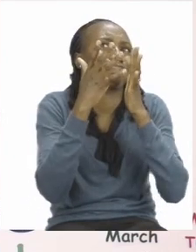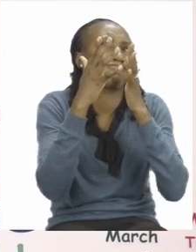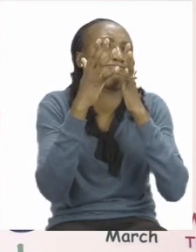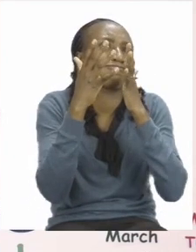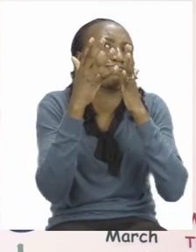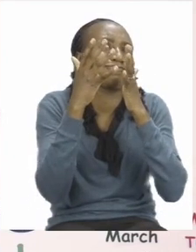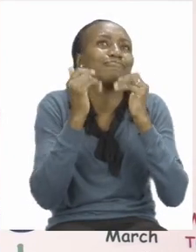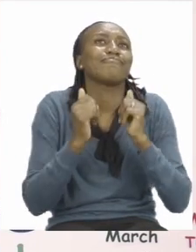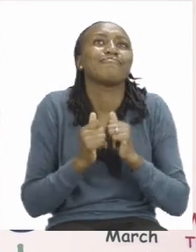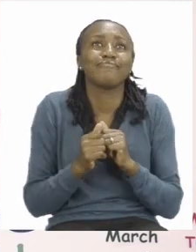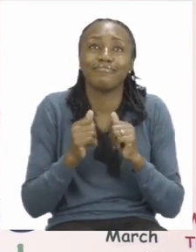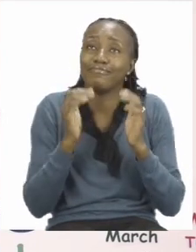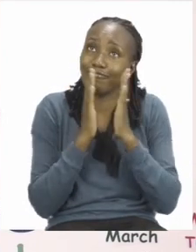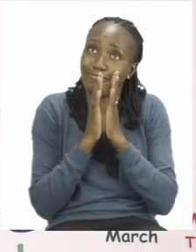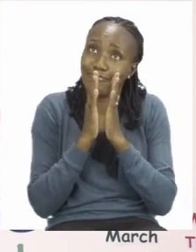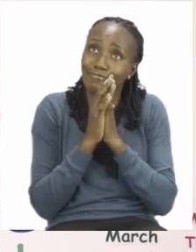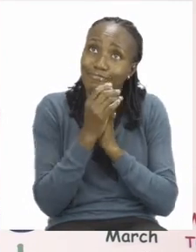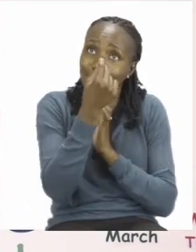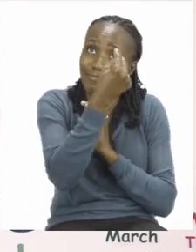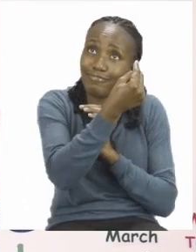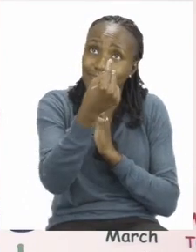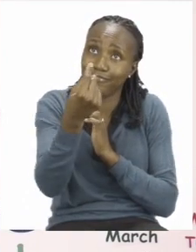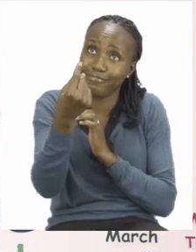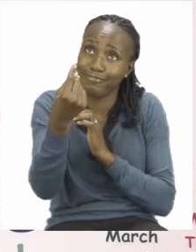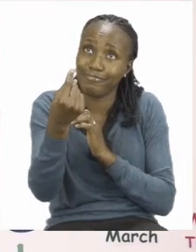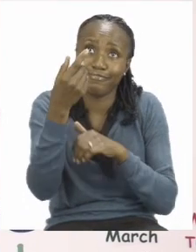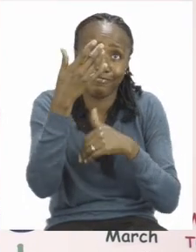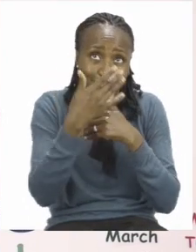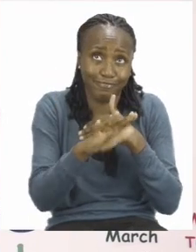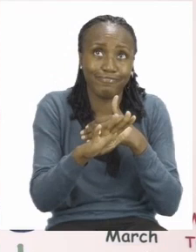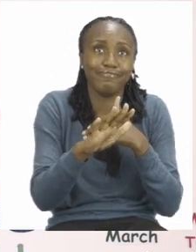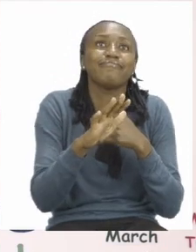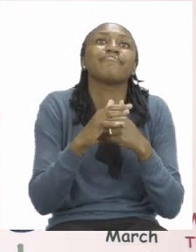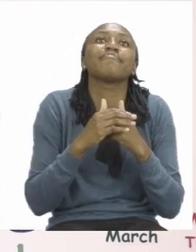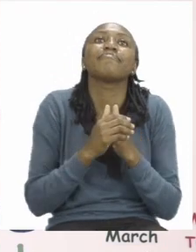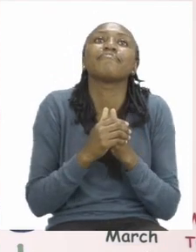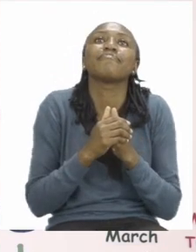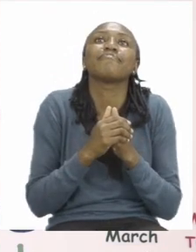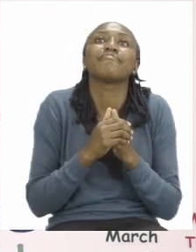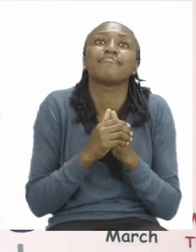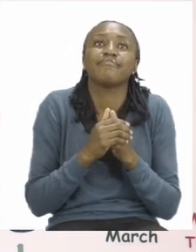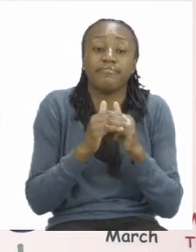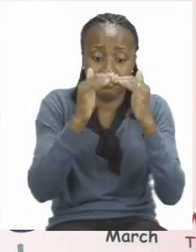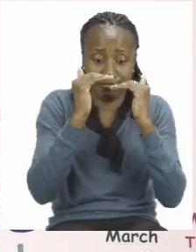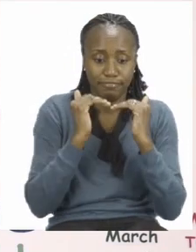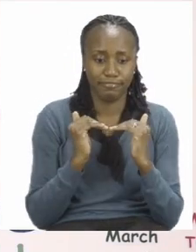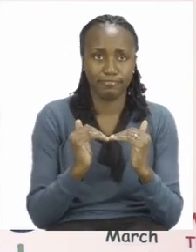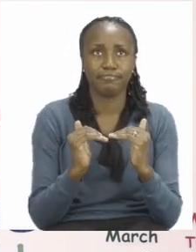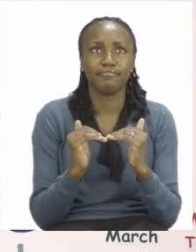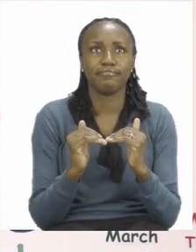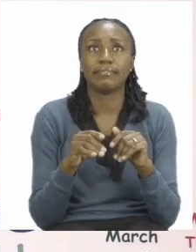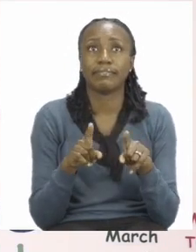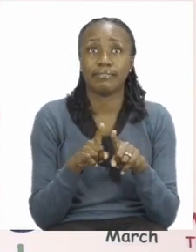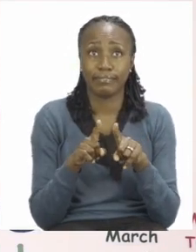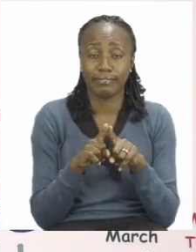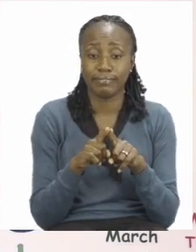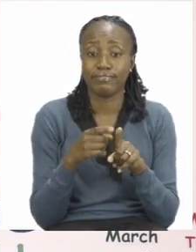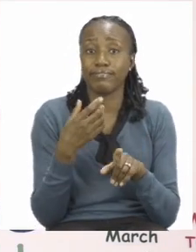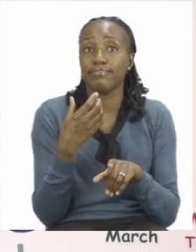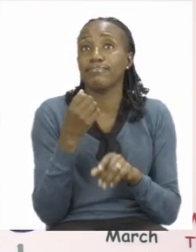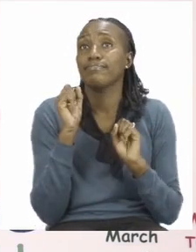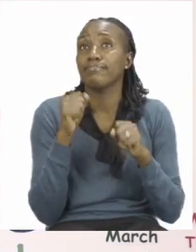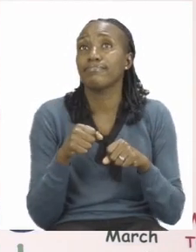and finish off the rest counting backwards. Then the next one is the same, where we have to